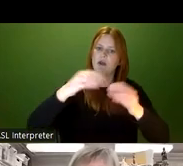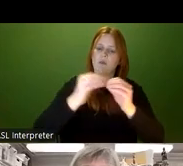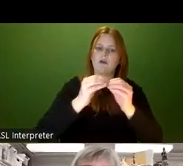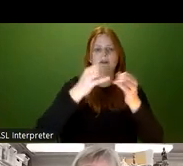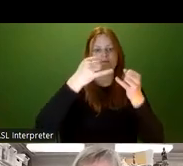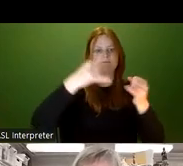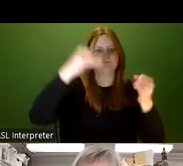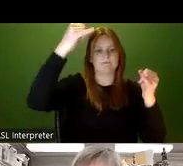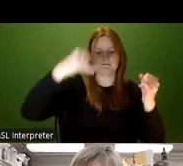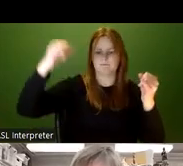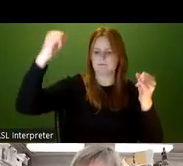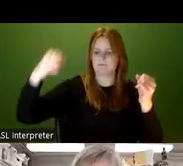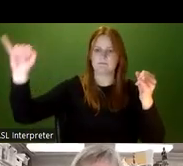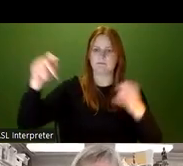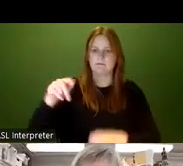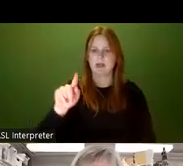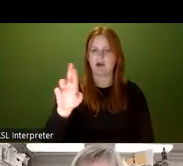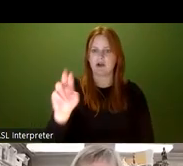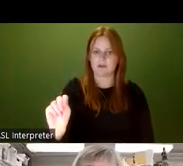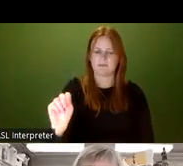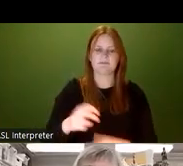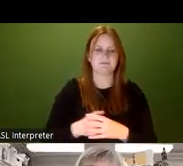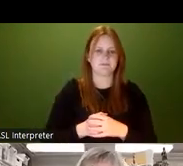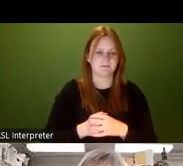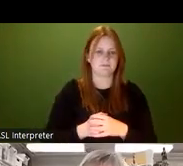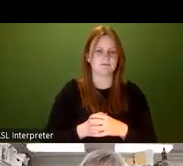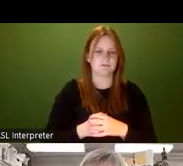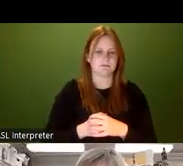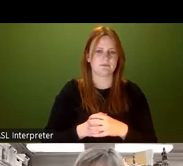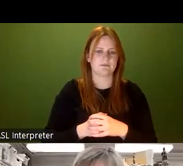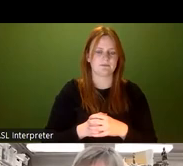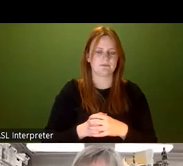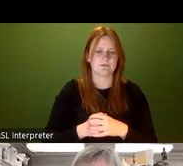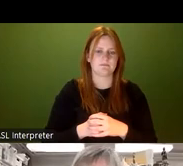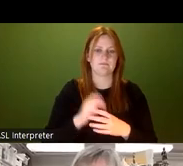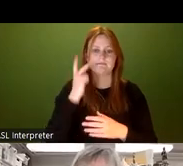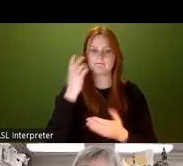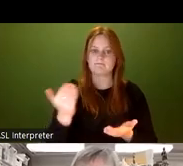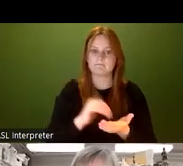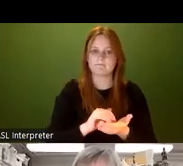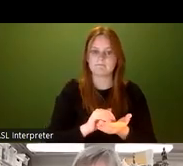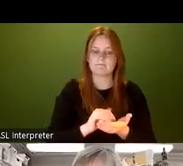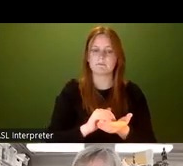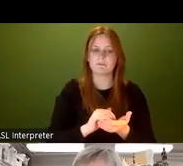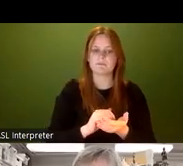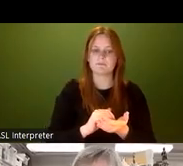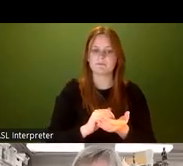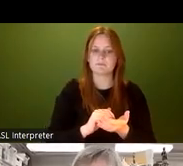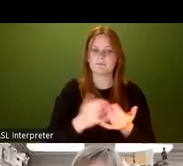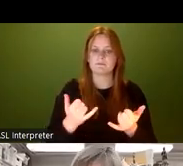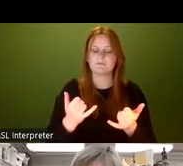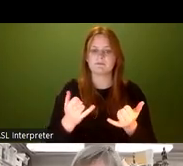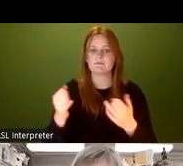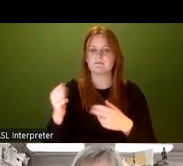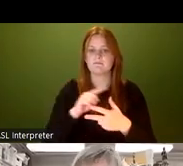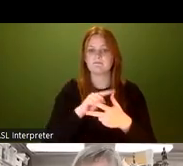pattern. And you see here, again, they all have now a